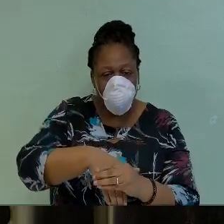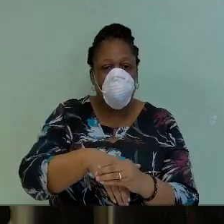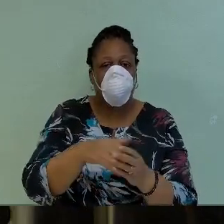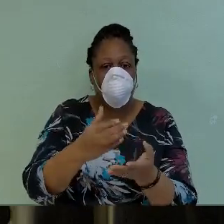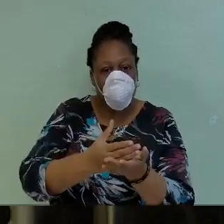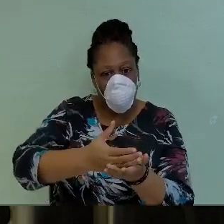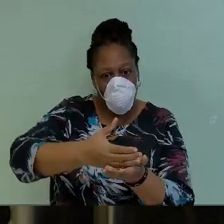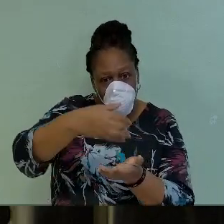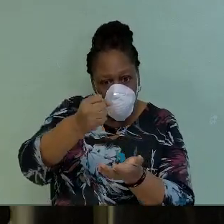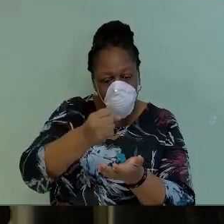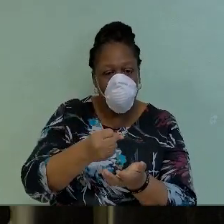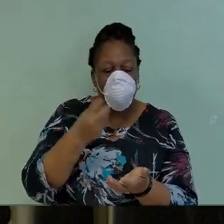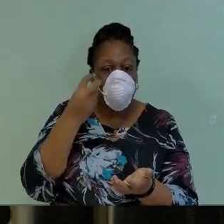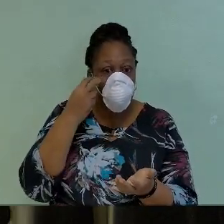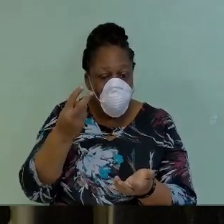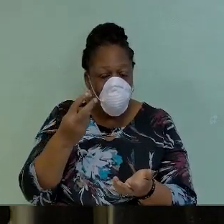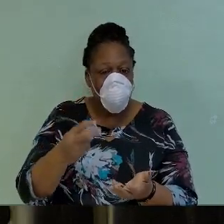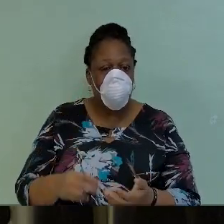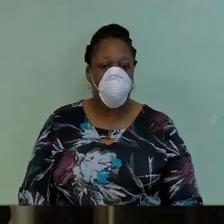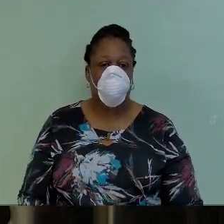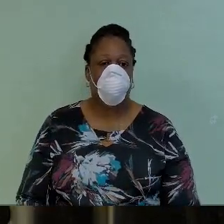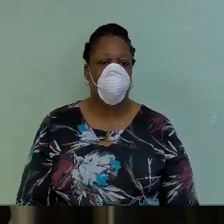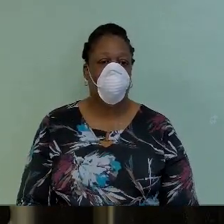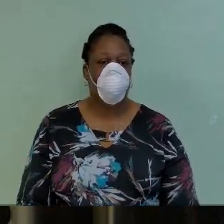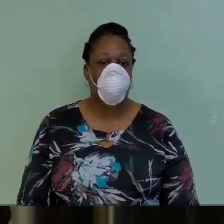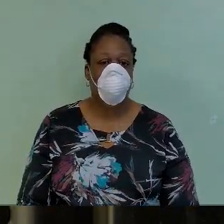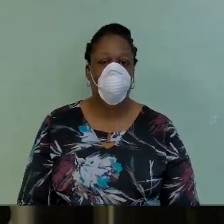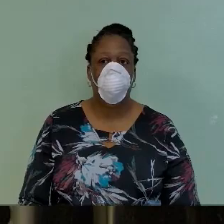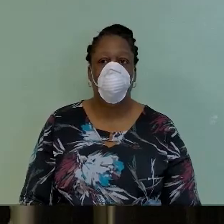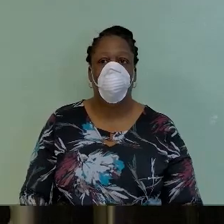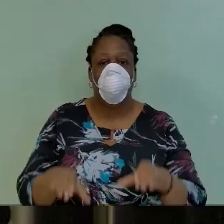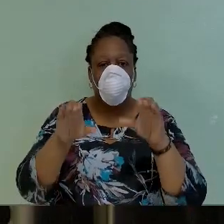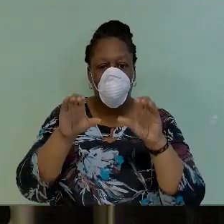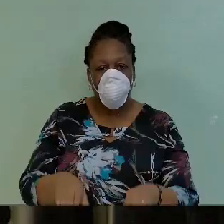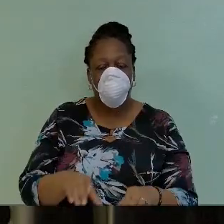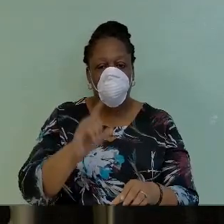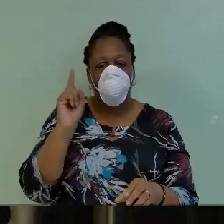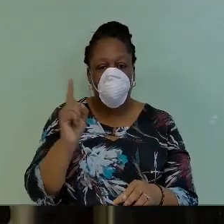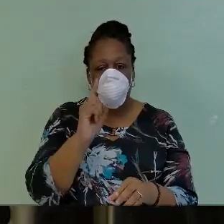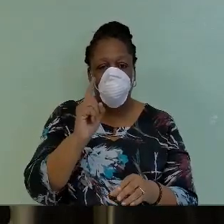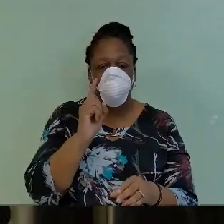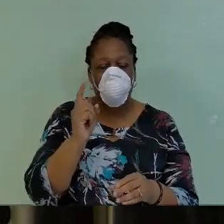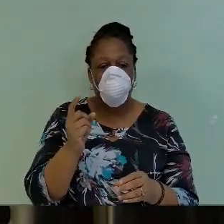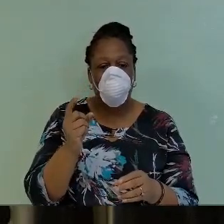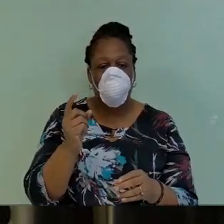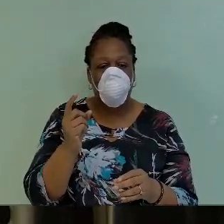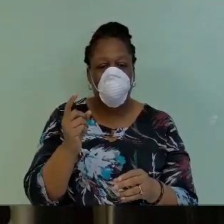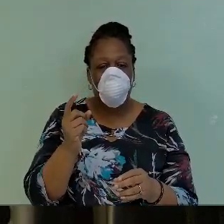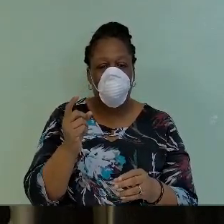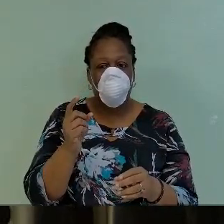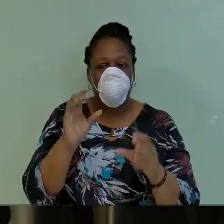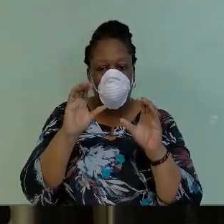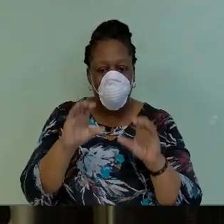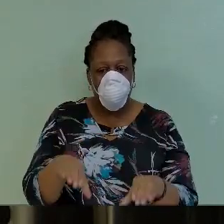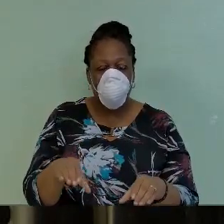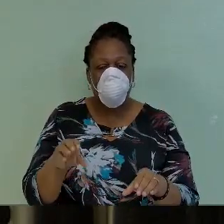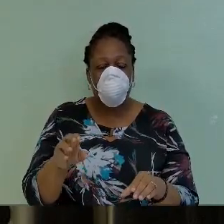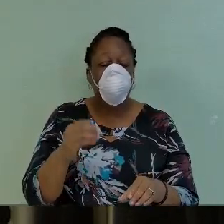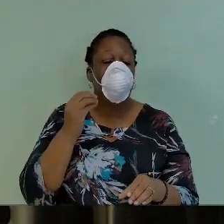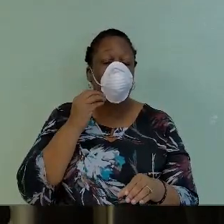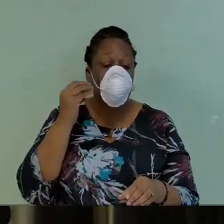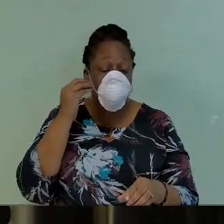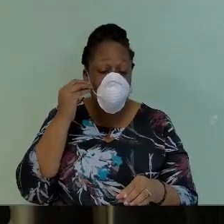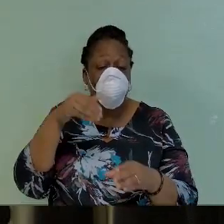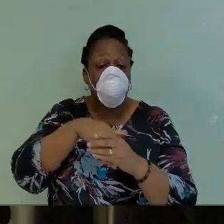besides alcohol, you can also use bleach, and I'm speaking specifically to in the home now.